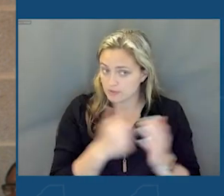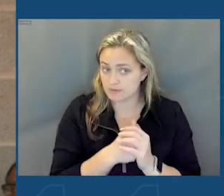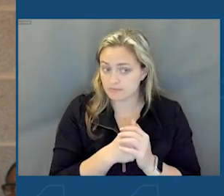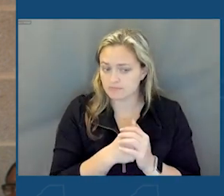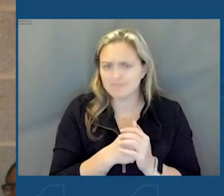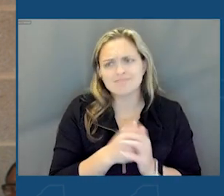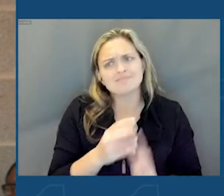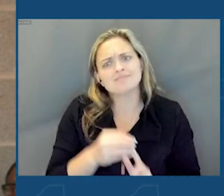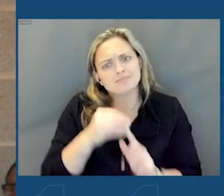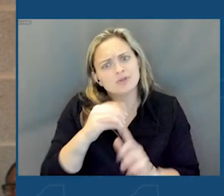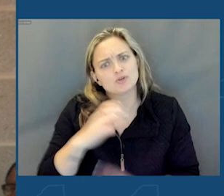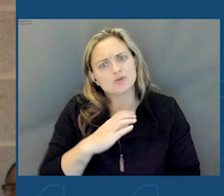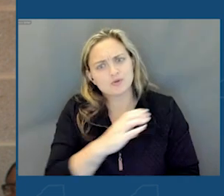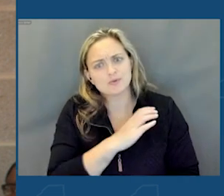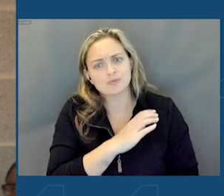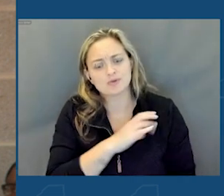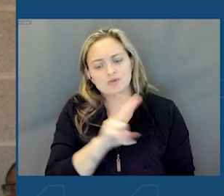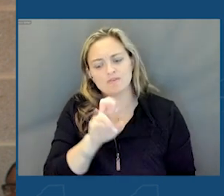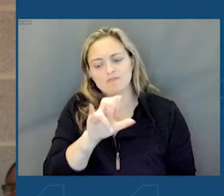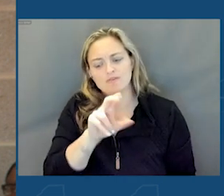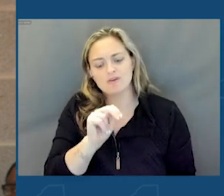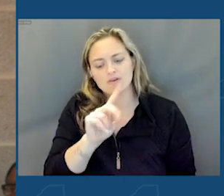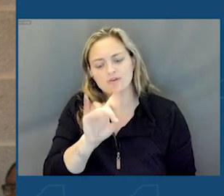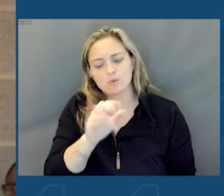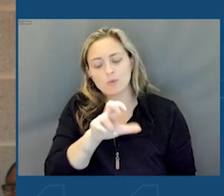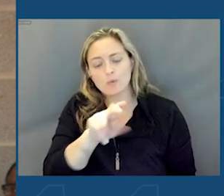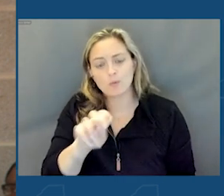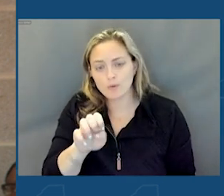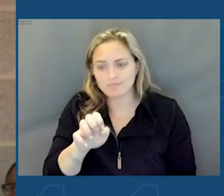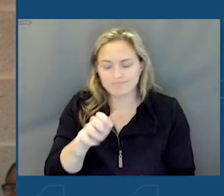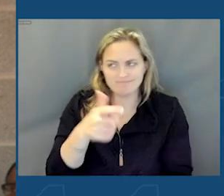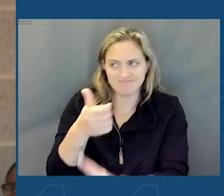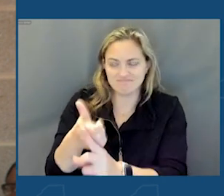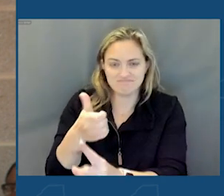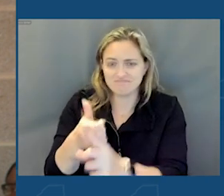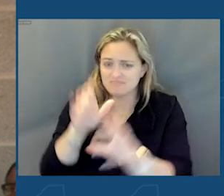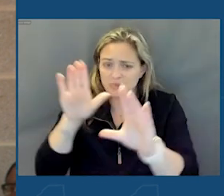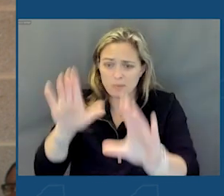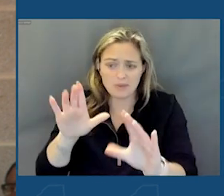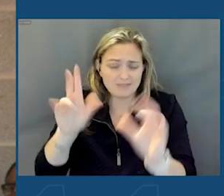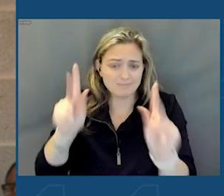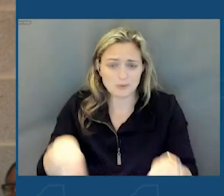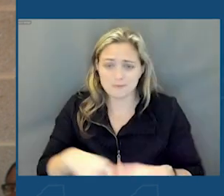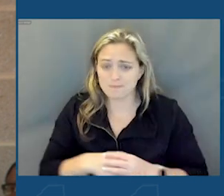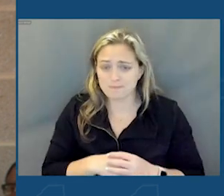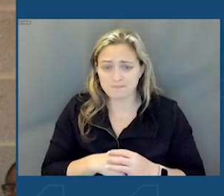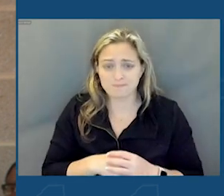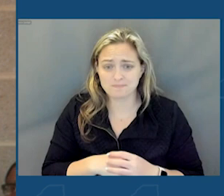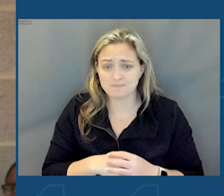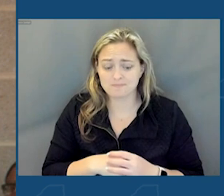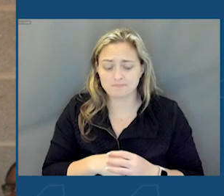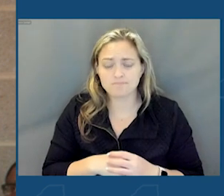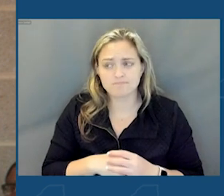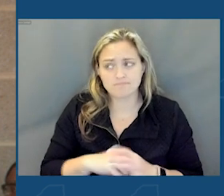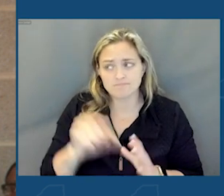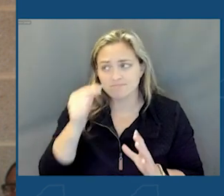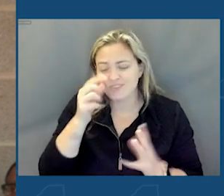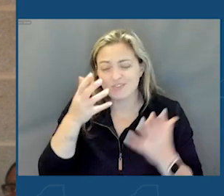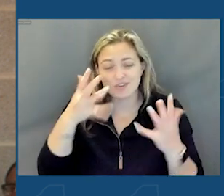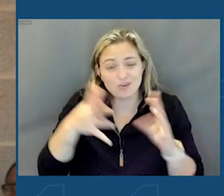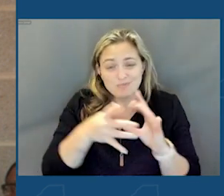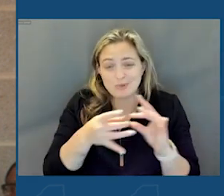especially Commissioner Viviana DeCohen, herself an outstanding individual, as Governor Hochul